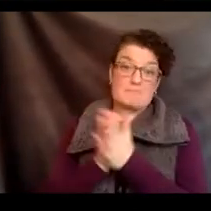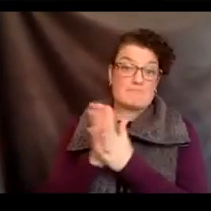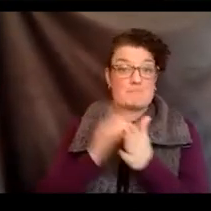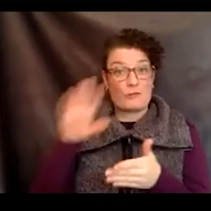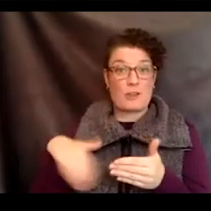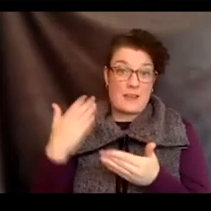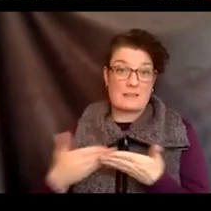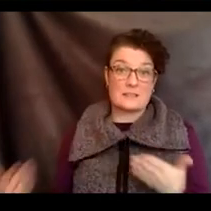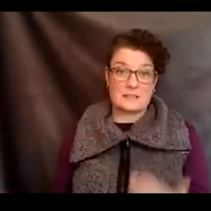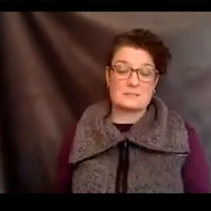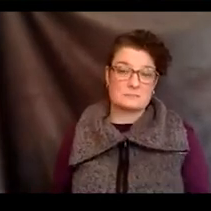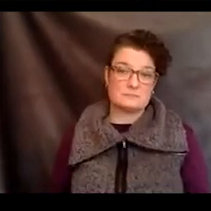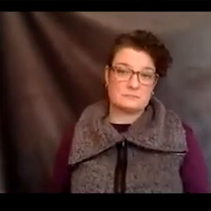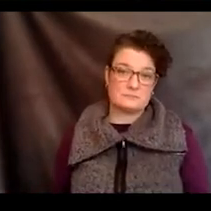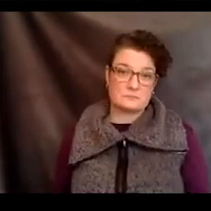thing. So yeah.